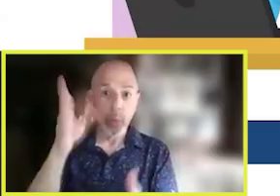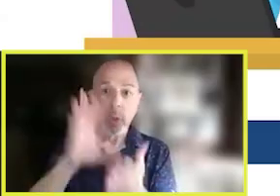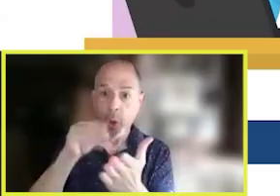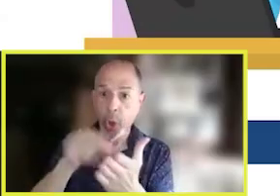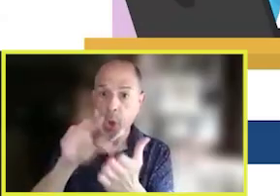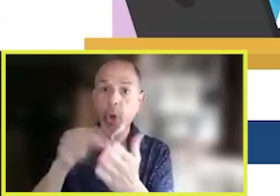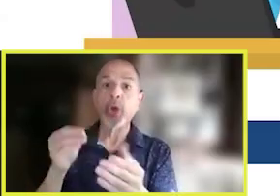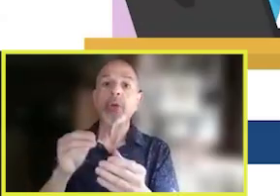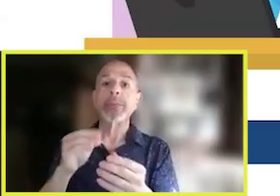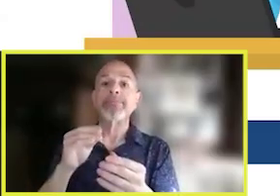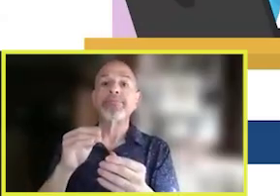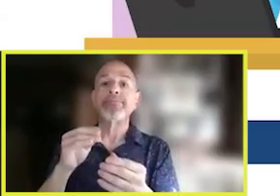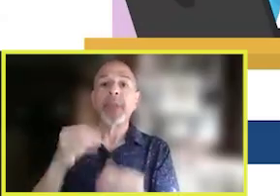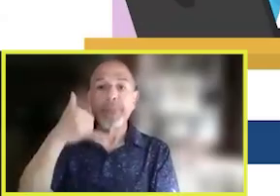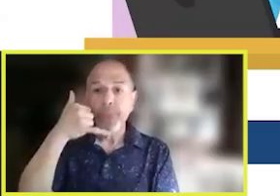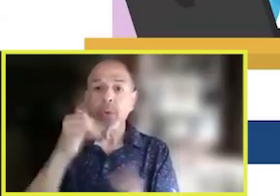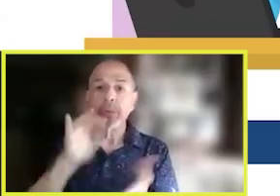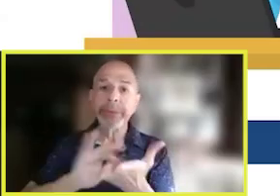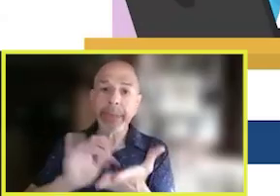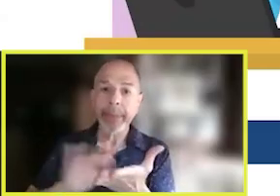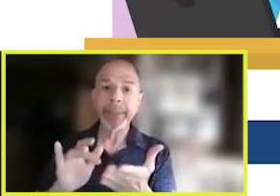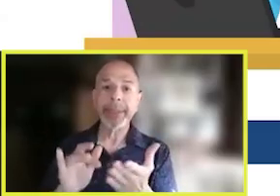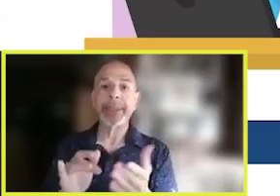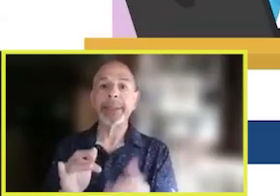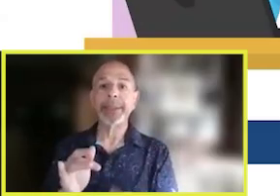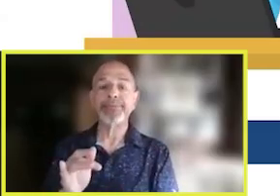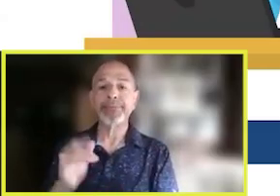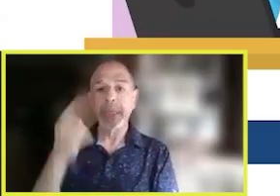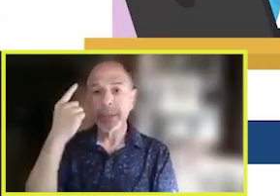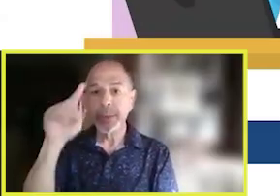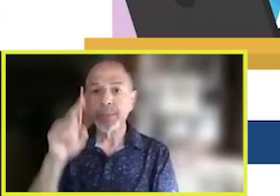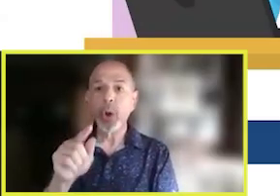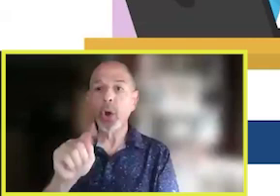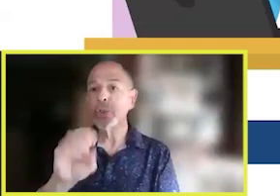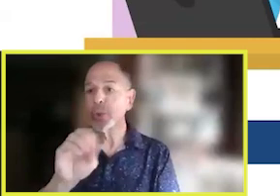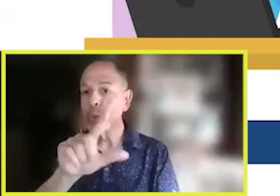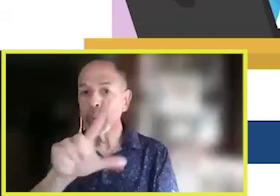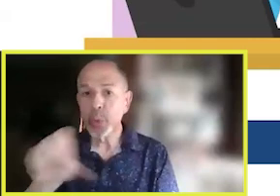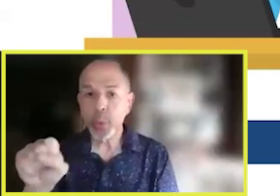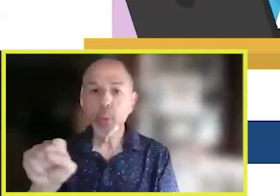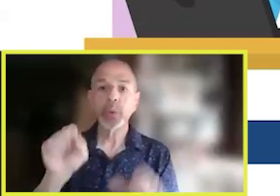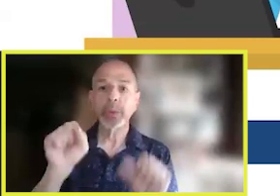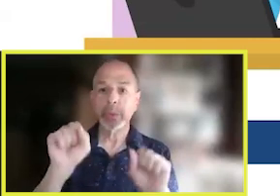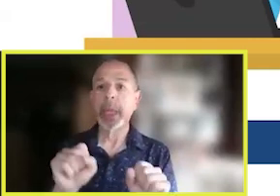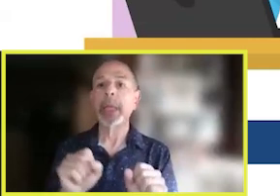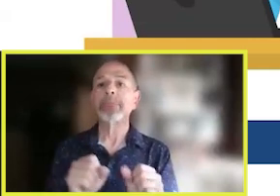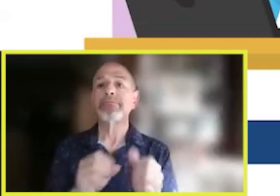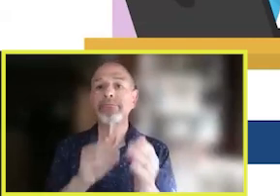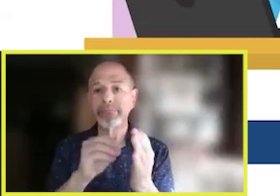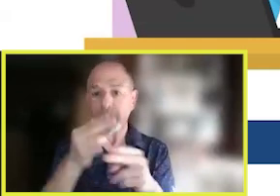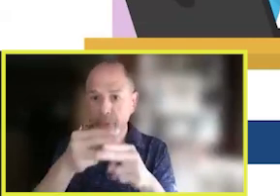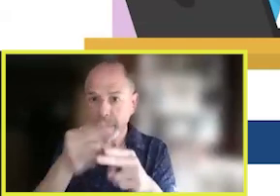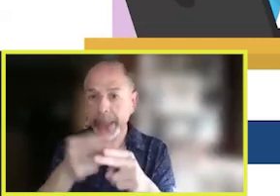tools, AI tools, which is artificial intelligence tools, and other types of home